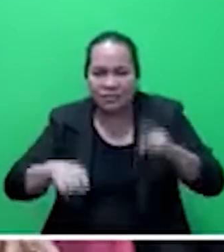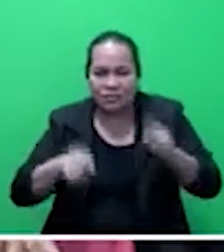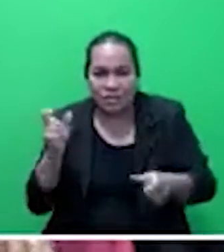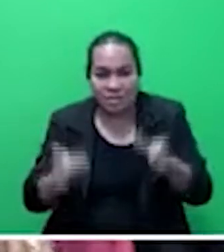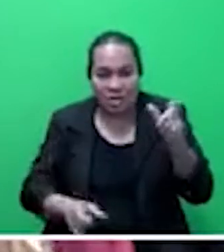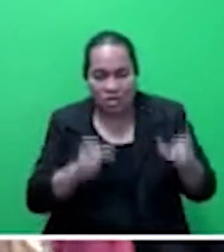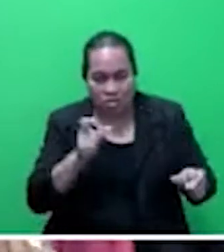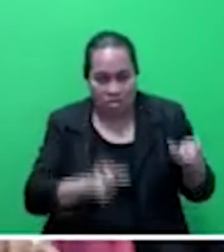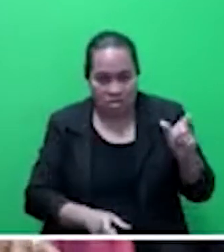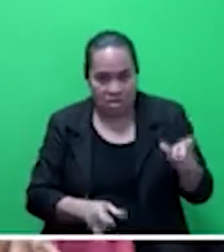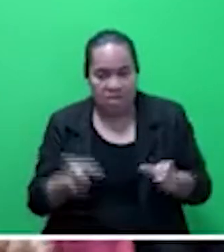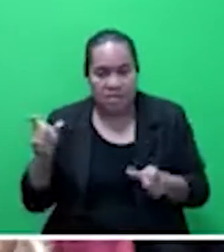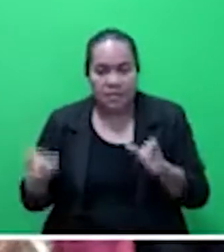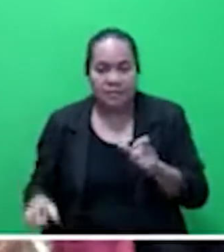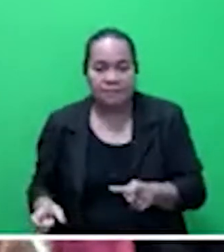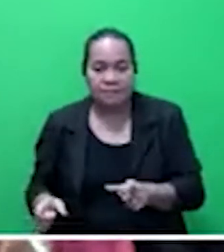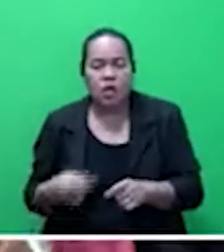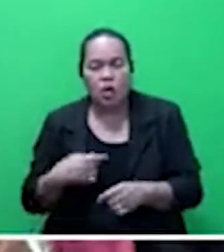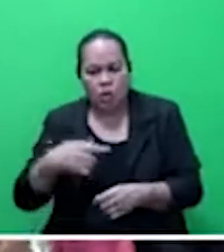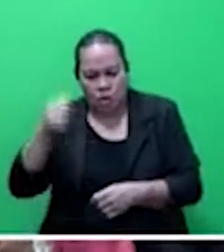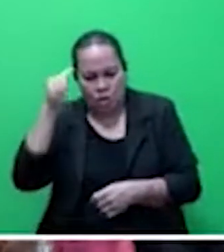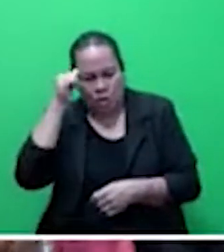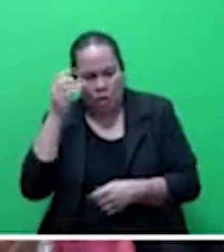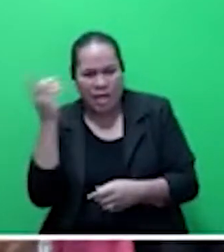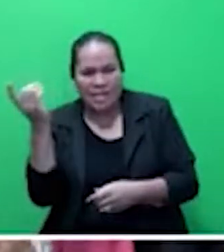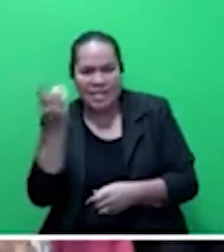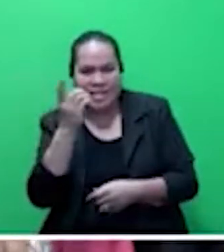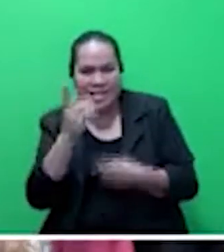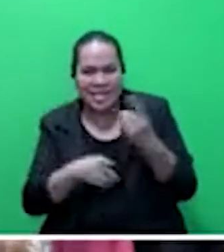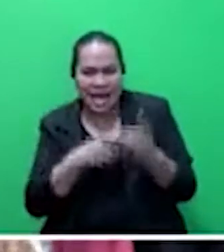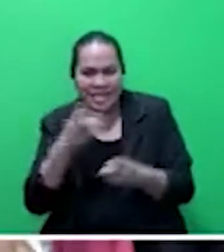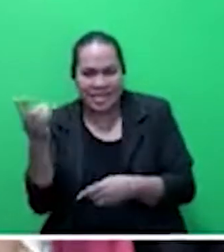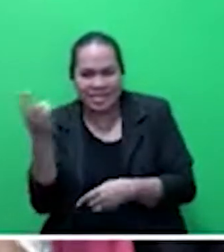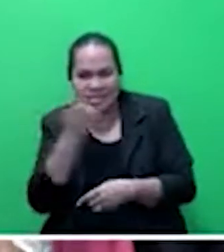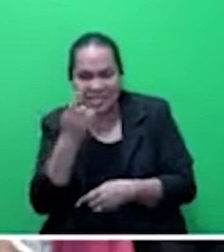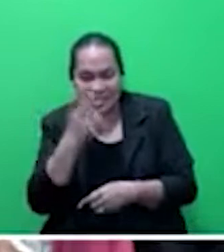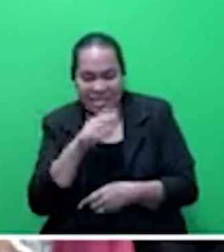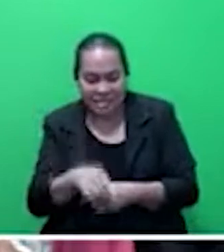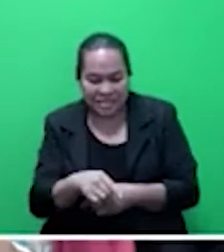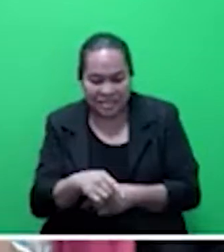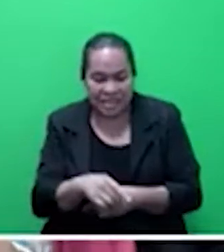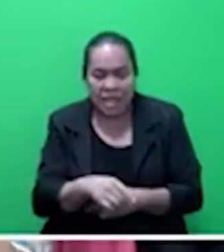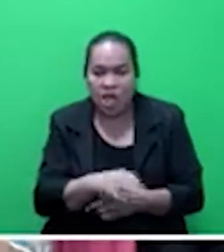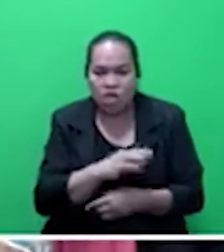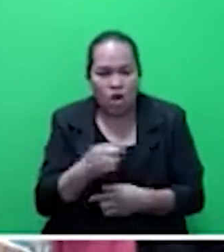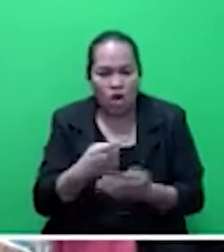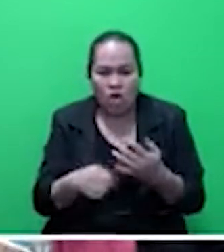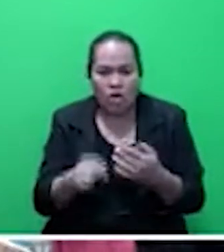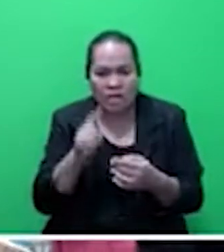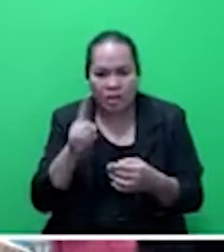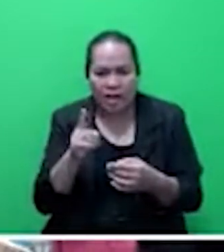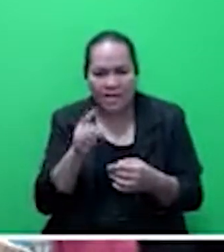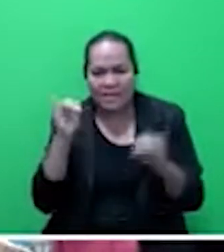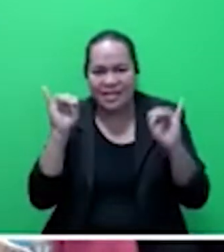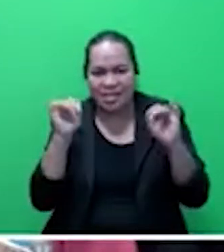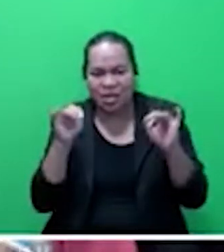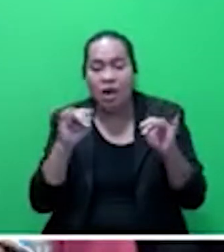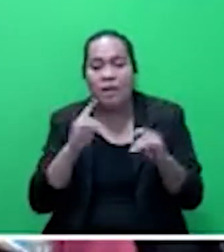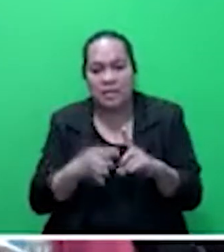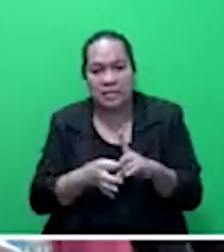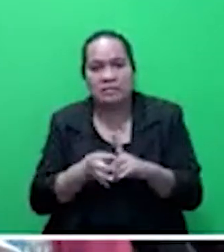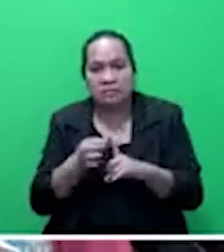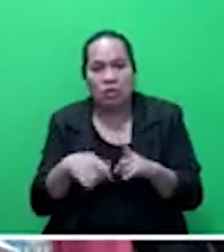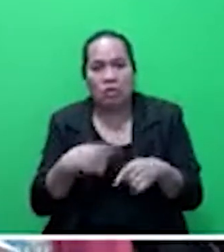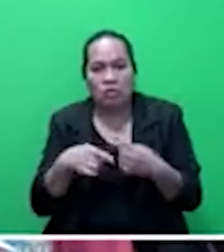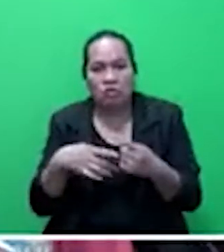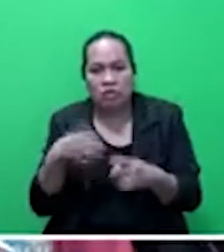Speaker, we all know that disaster risk reduction is not only a humanitarian issue but a development one. And this